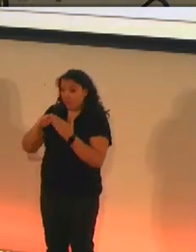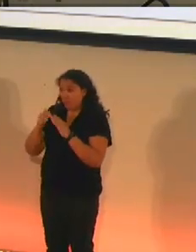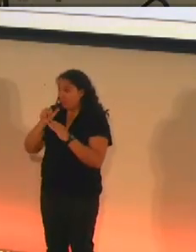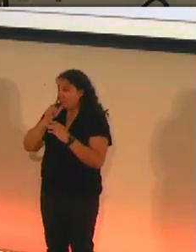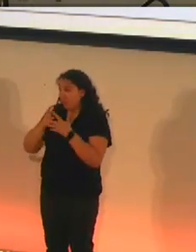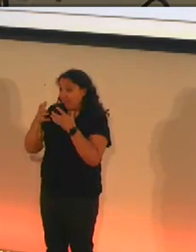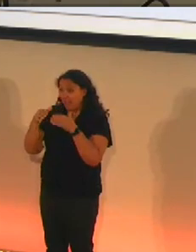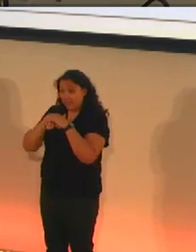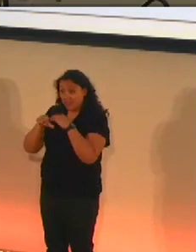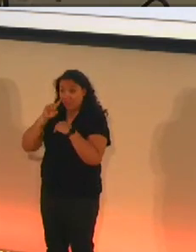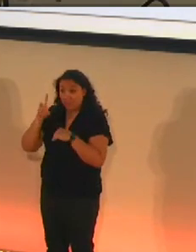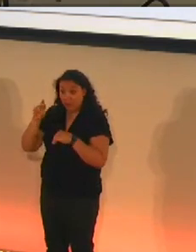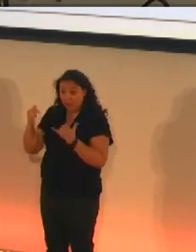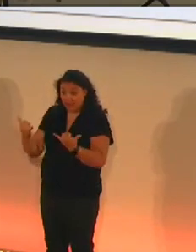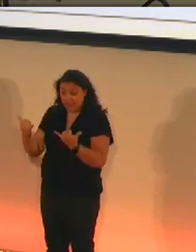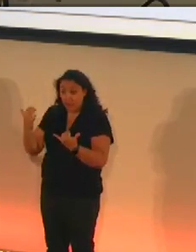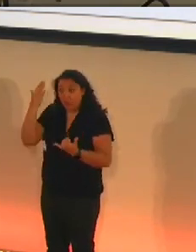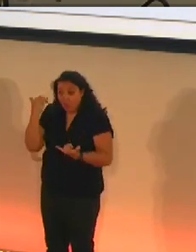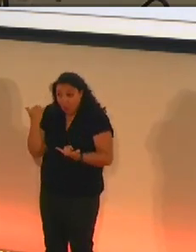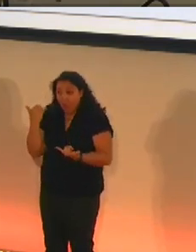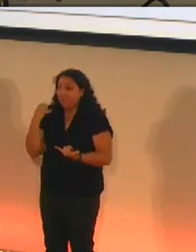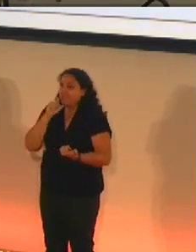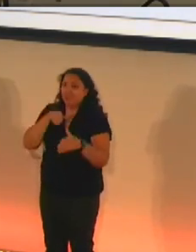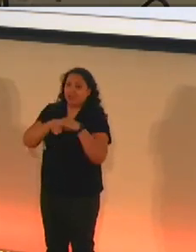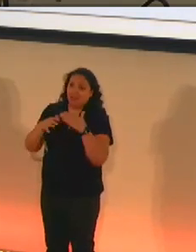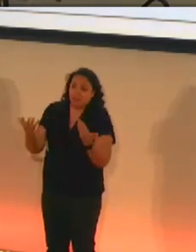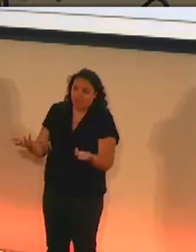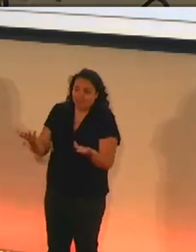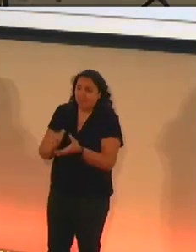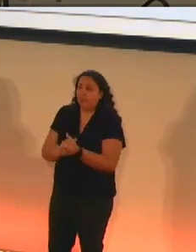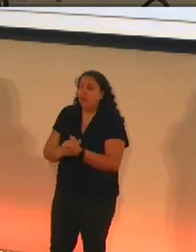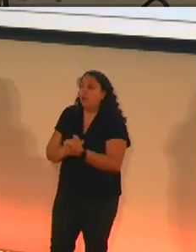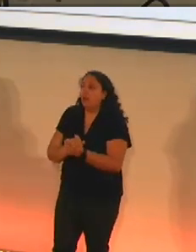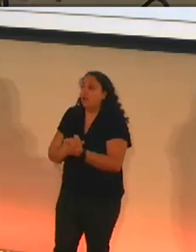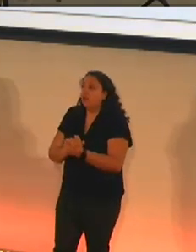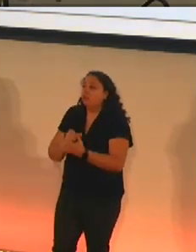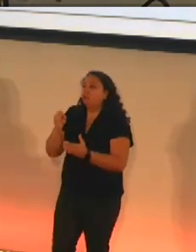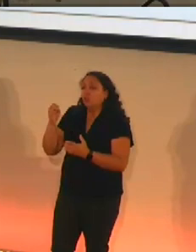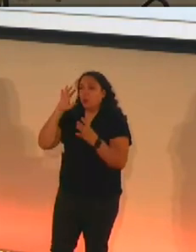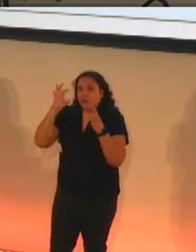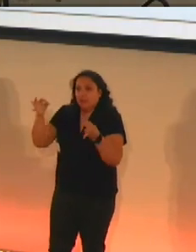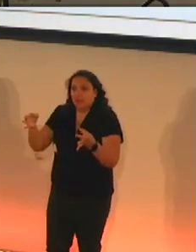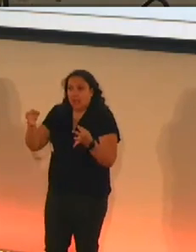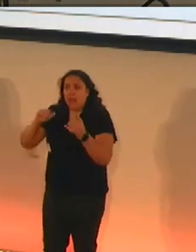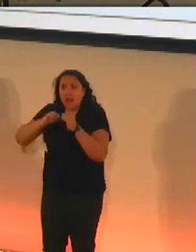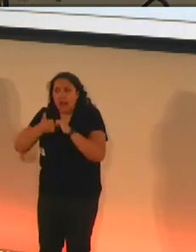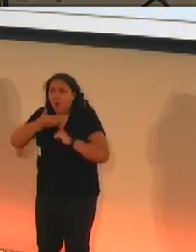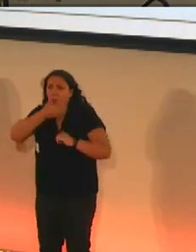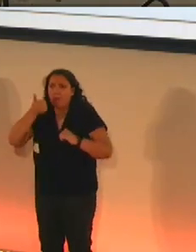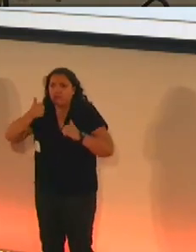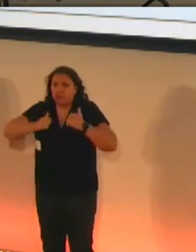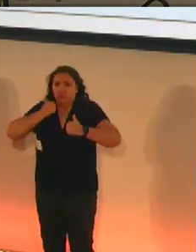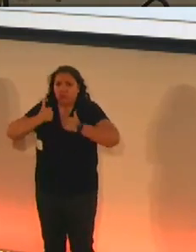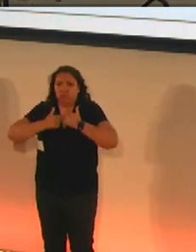access to virtual reality right now because it is so inaccessible. As a result, we decided that the best way to actually pursue this